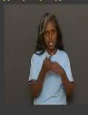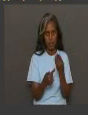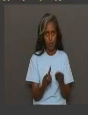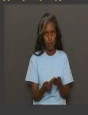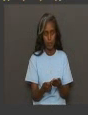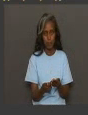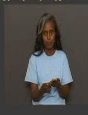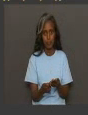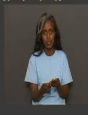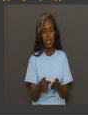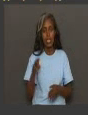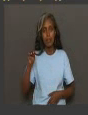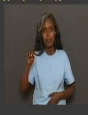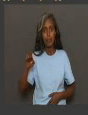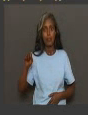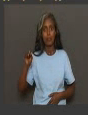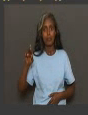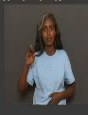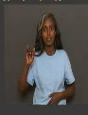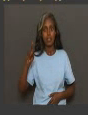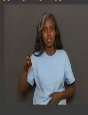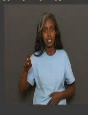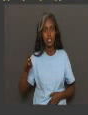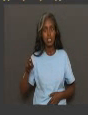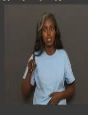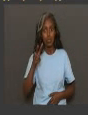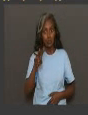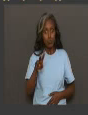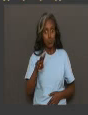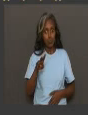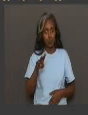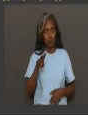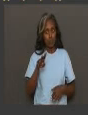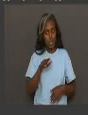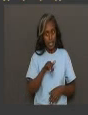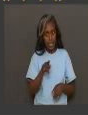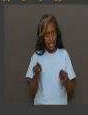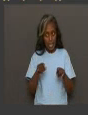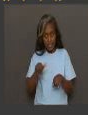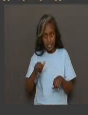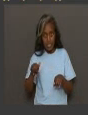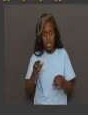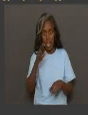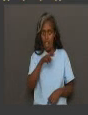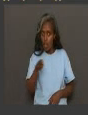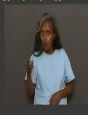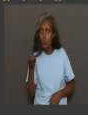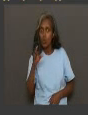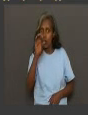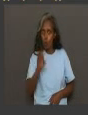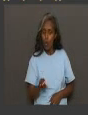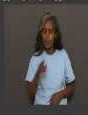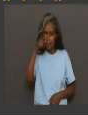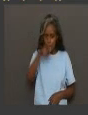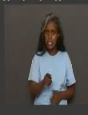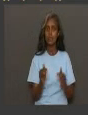Therefore, a matrix with 2 identical rows or columns must be